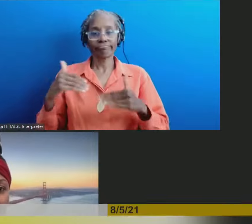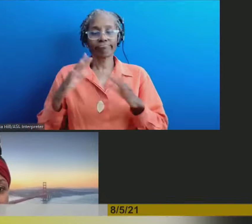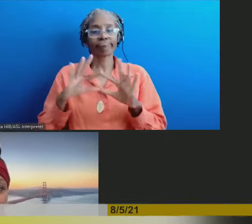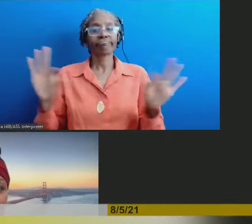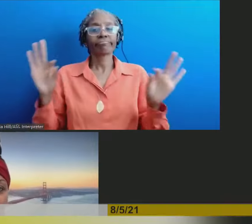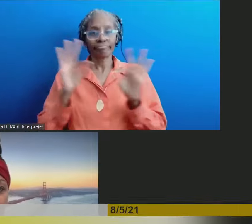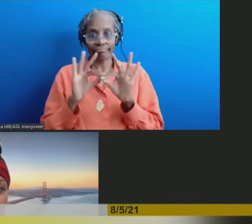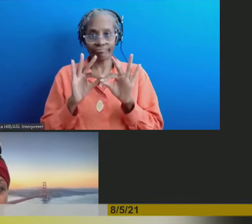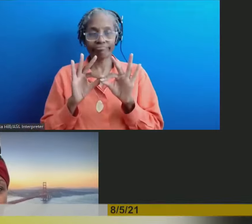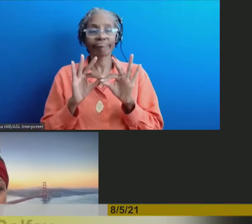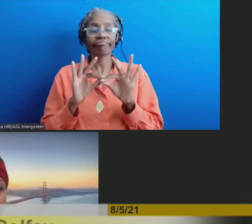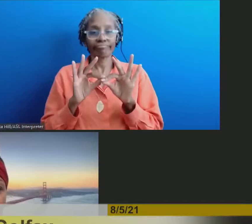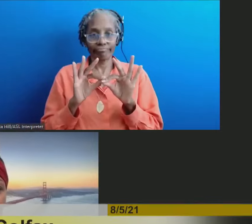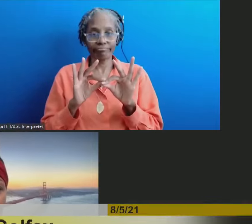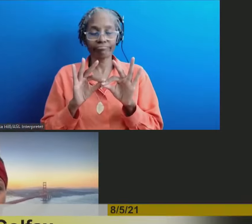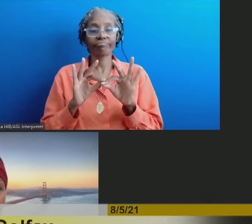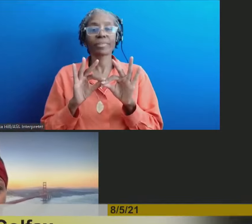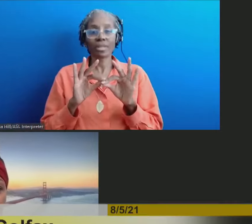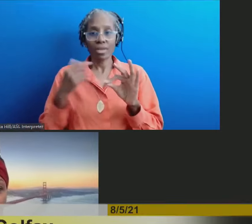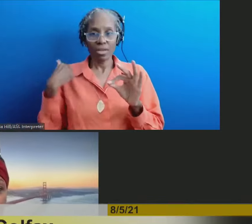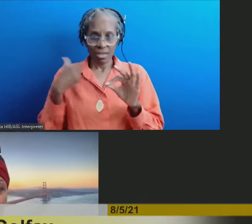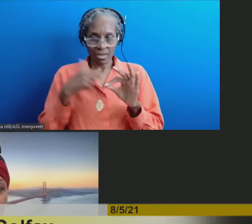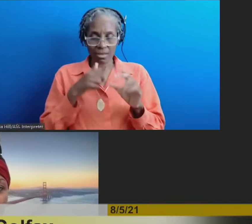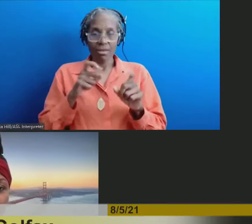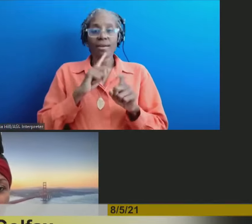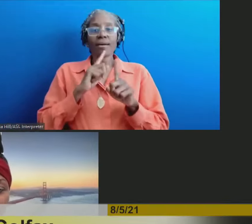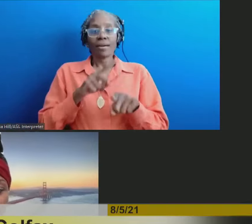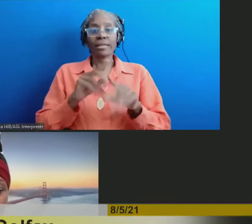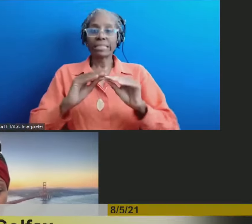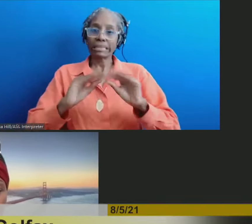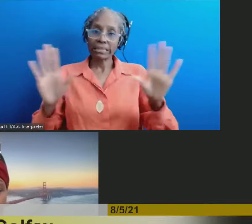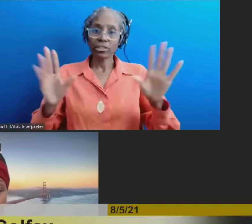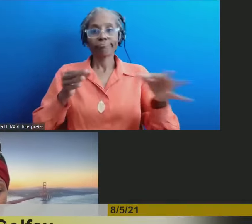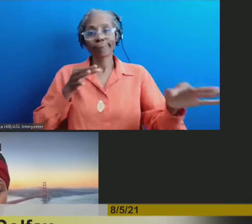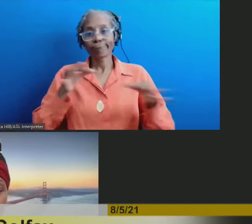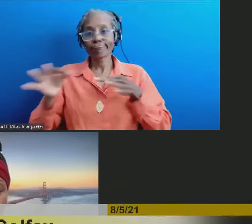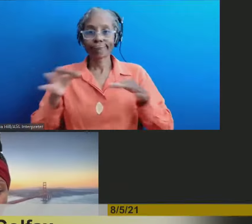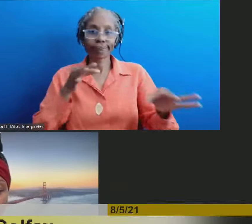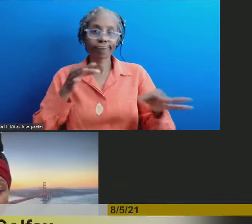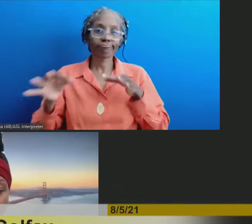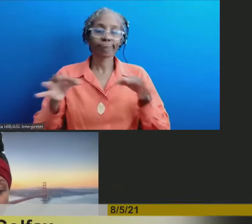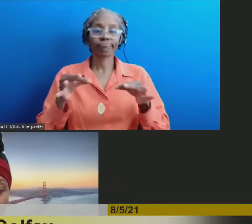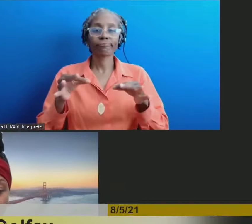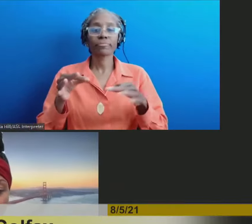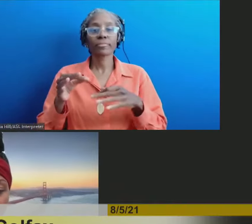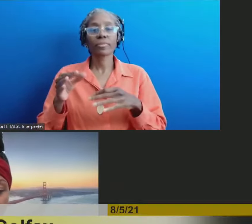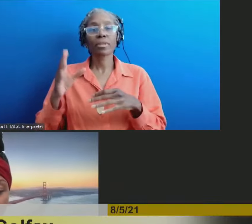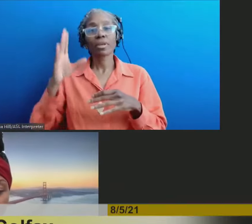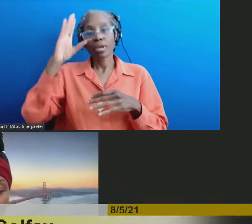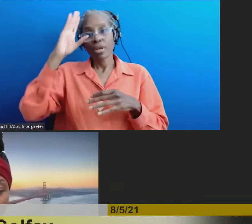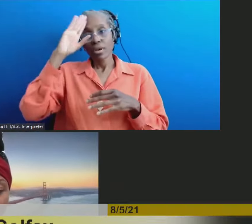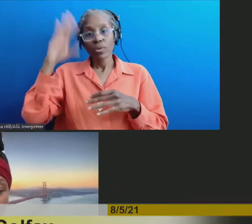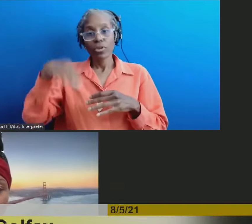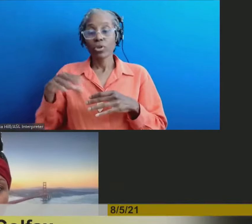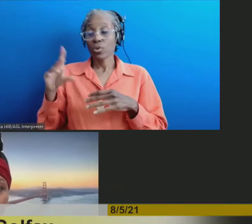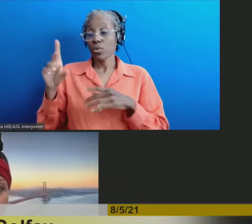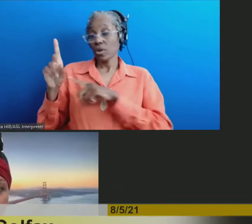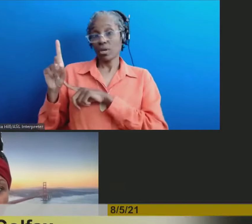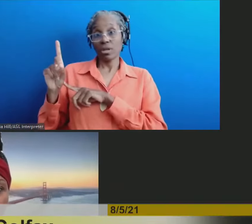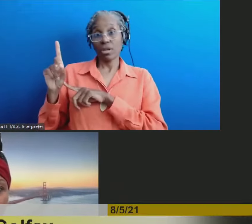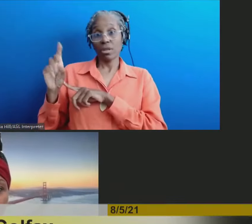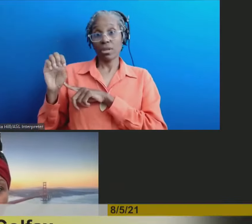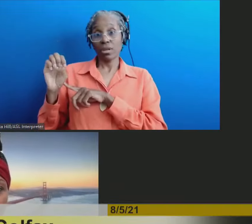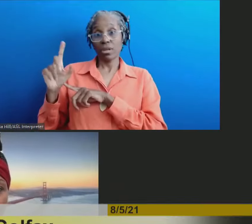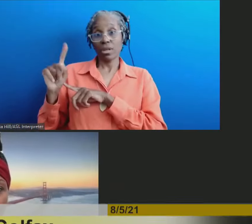really important one to answer as clearly as possible. So we know the Delta variant is much more